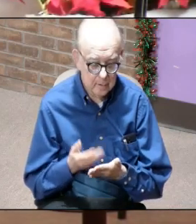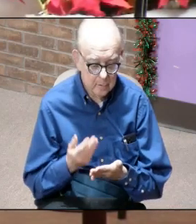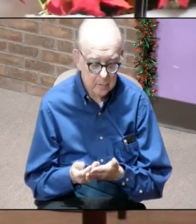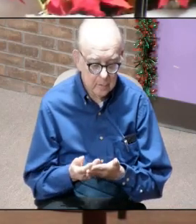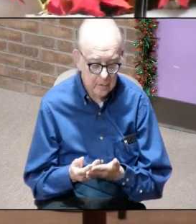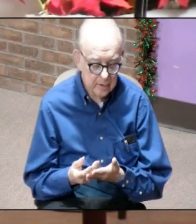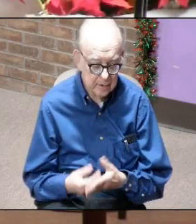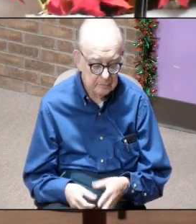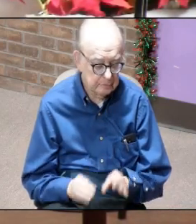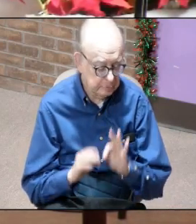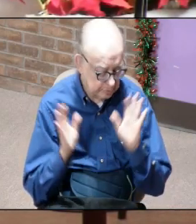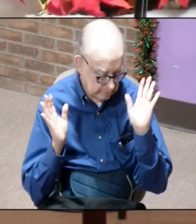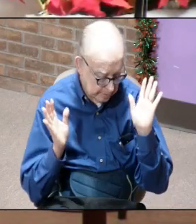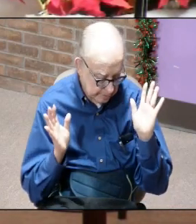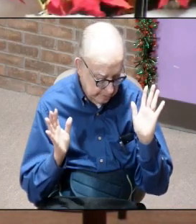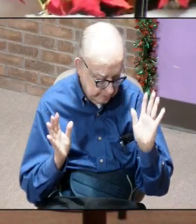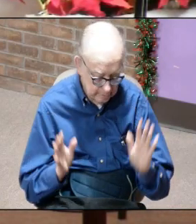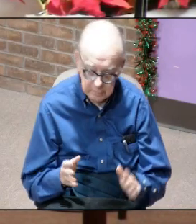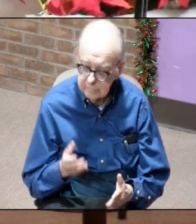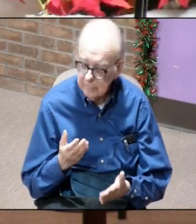absolutely worthless.